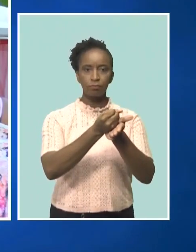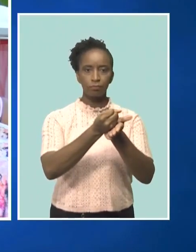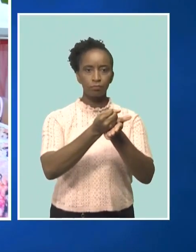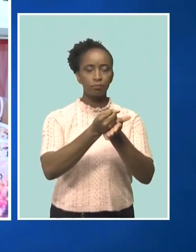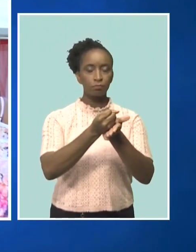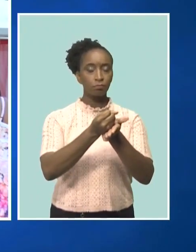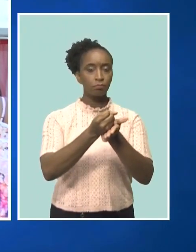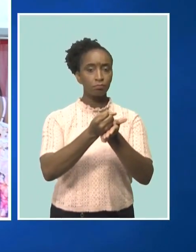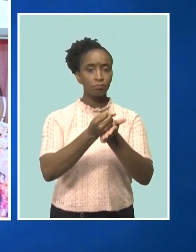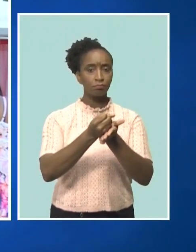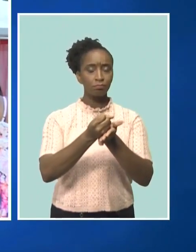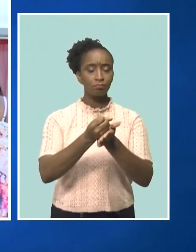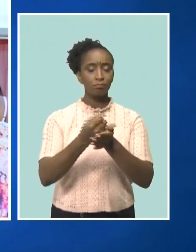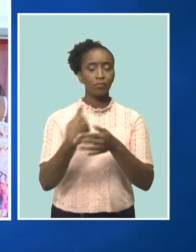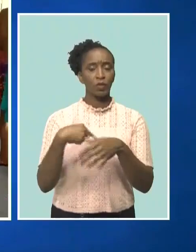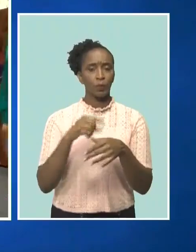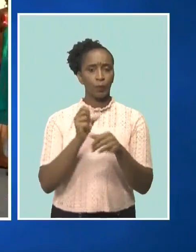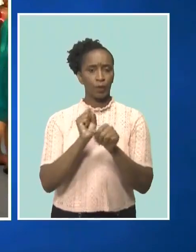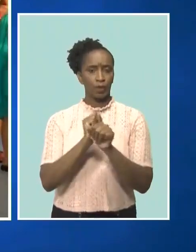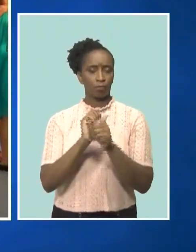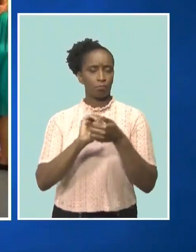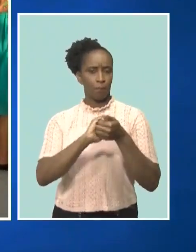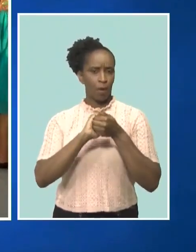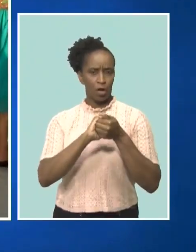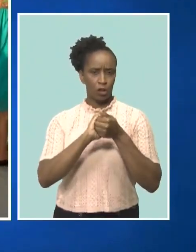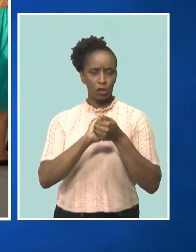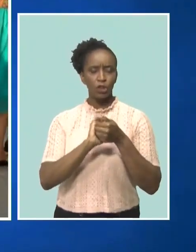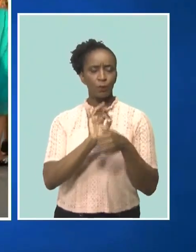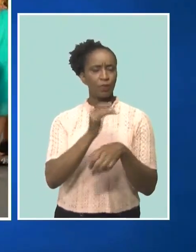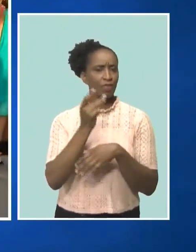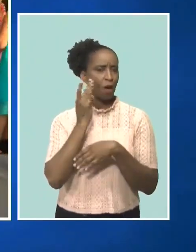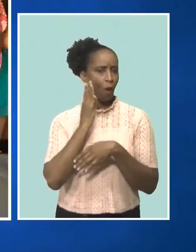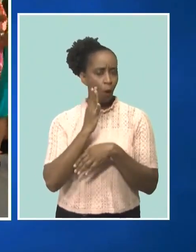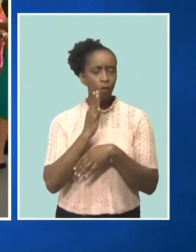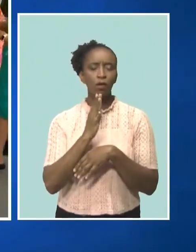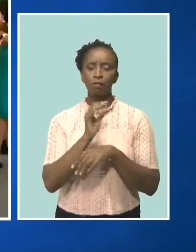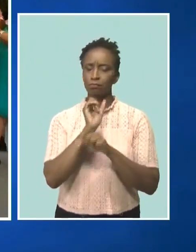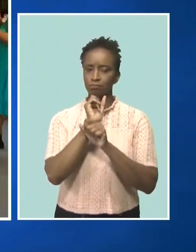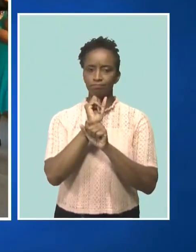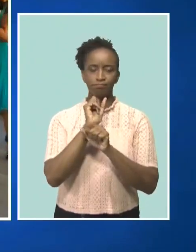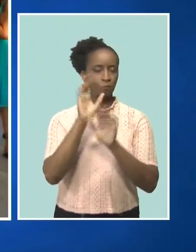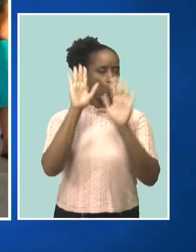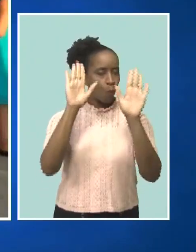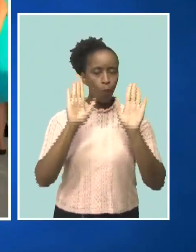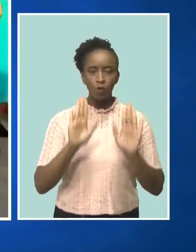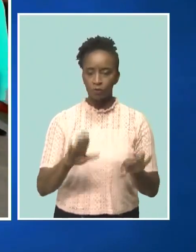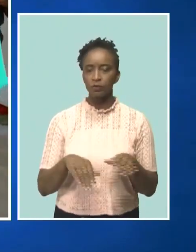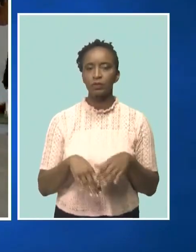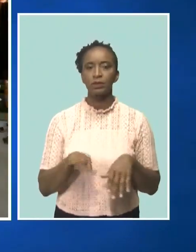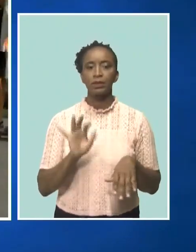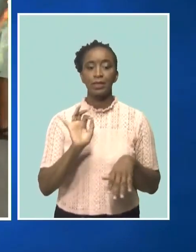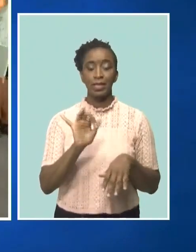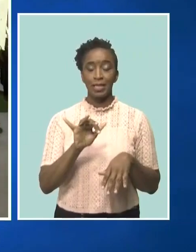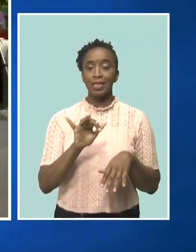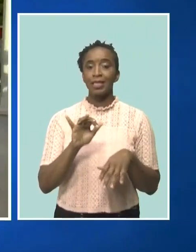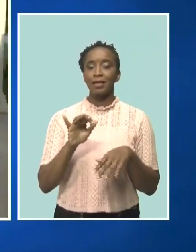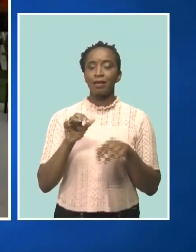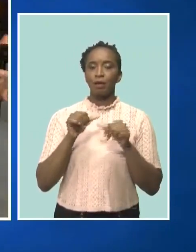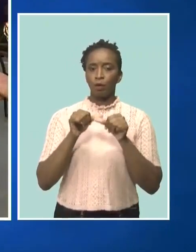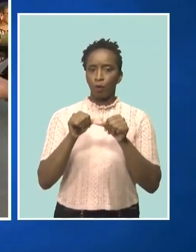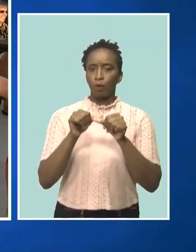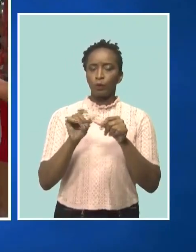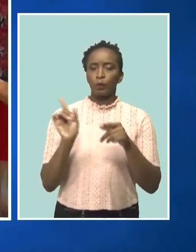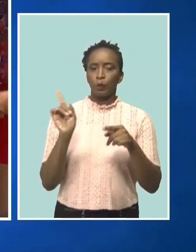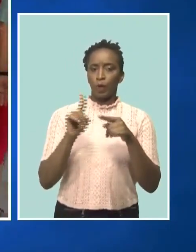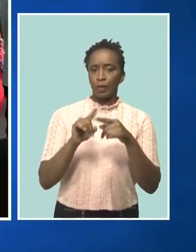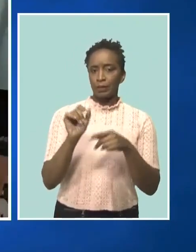have this relationship continue. The Yes Ross Trevor Resort Initiative will run until April, but the Youth Entrepreneurship